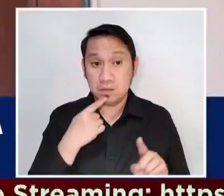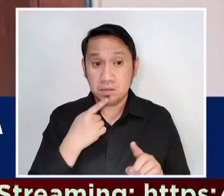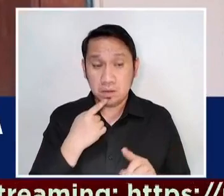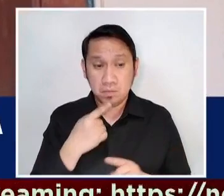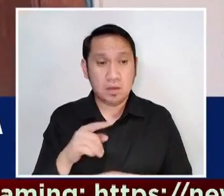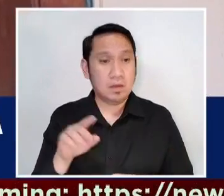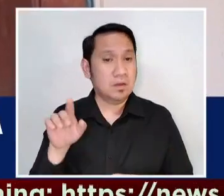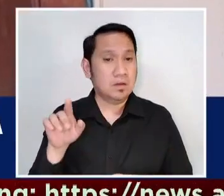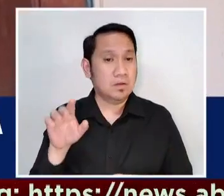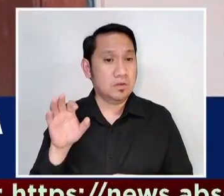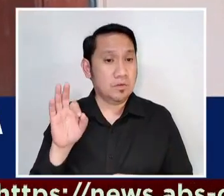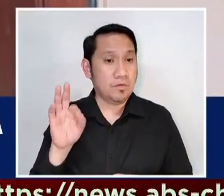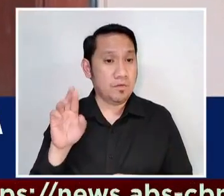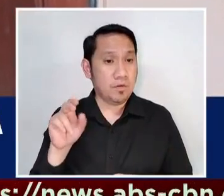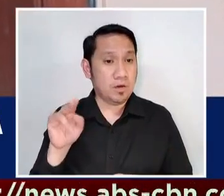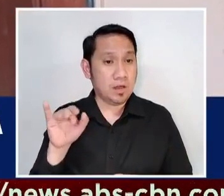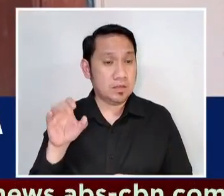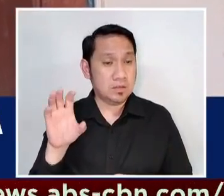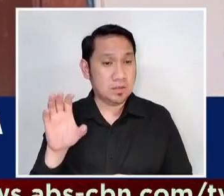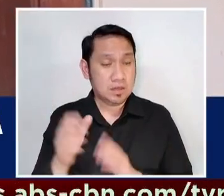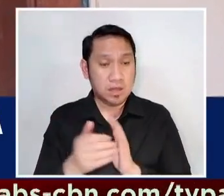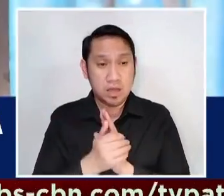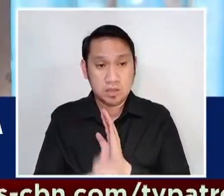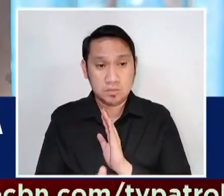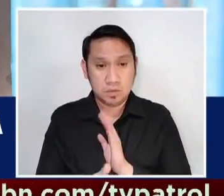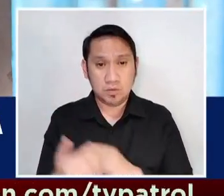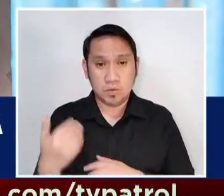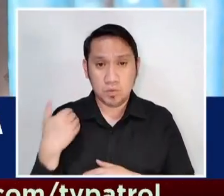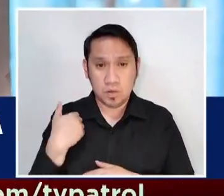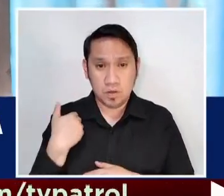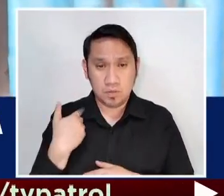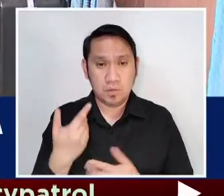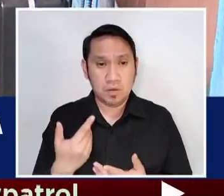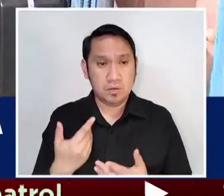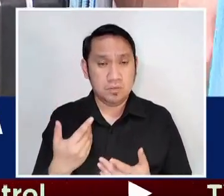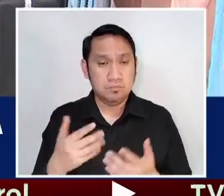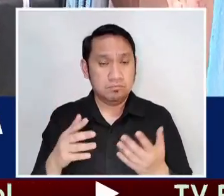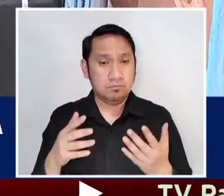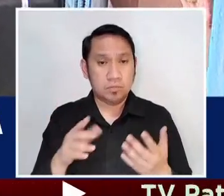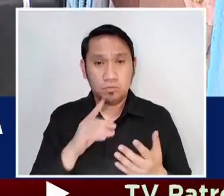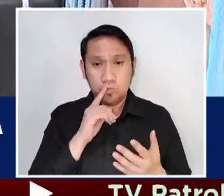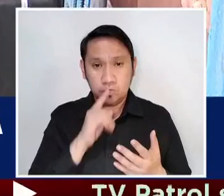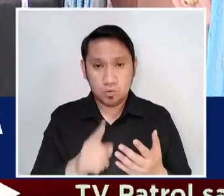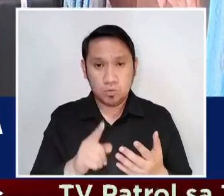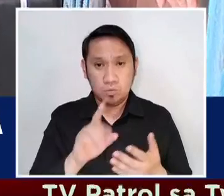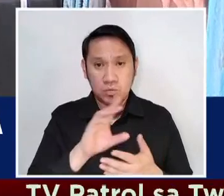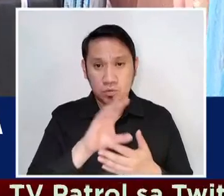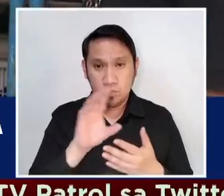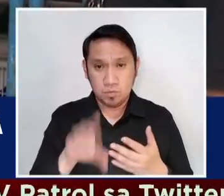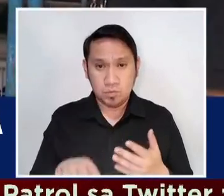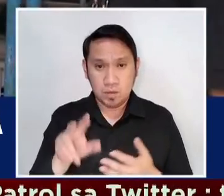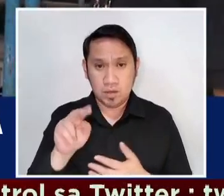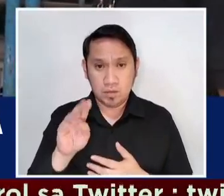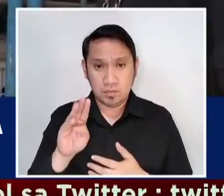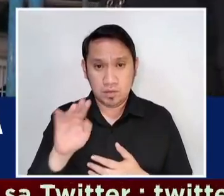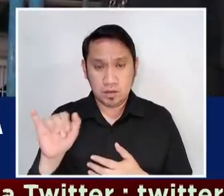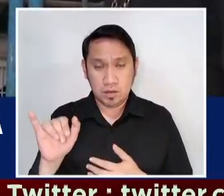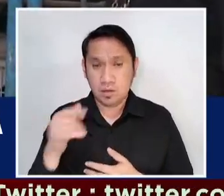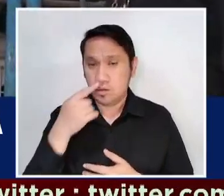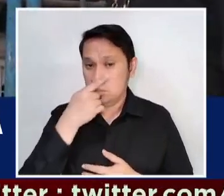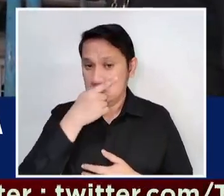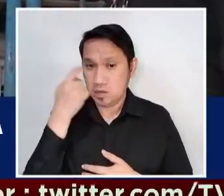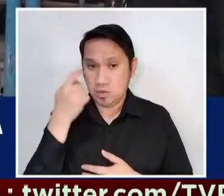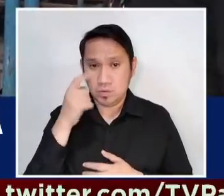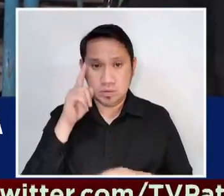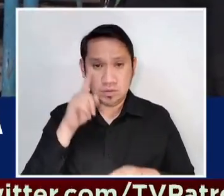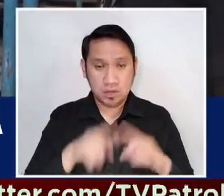si Dr. Raquel Fortun, hindi pa maituturing na conclusive ang inilabas na resulta ng autopsy ng NBI dahil hindi ito